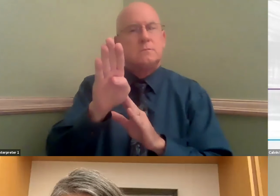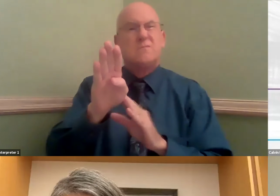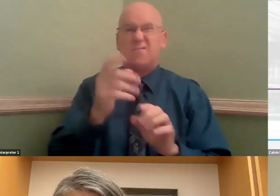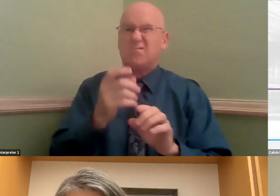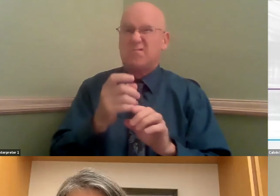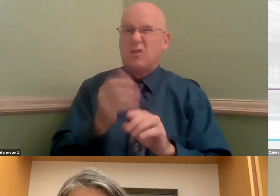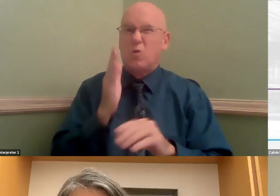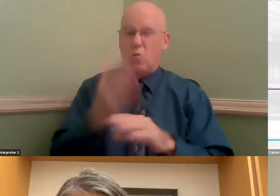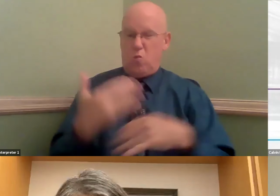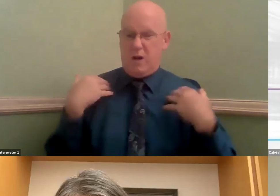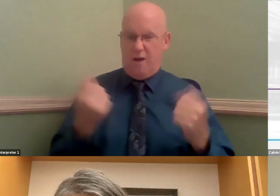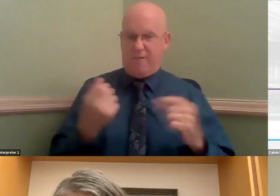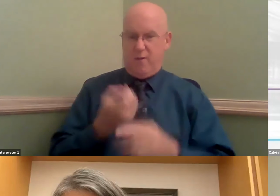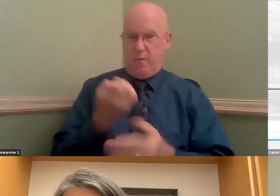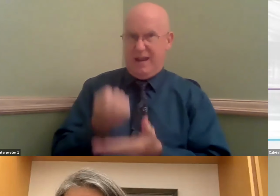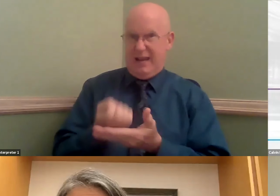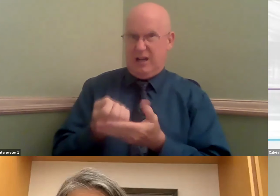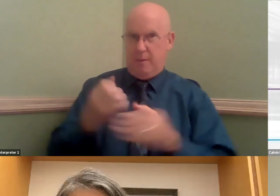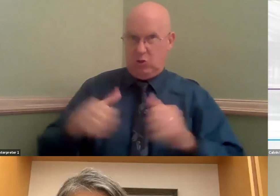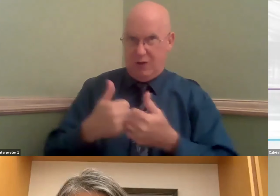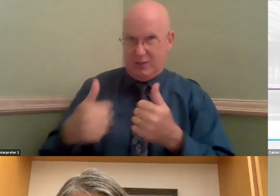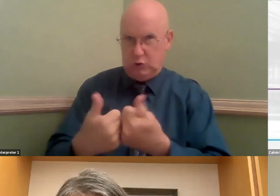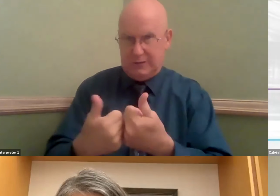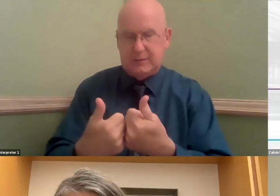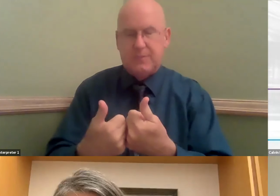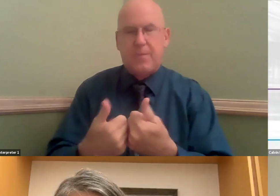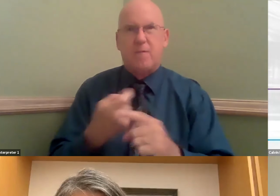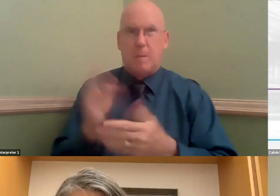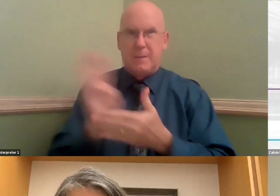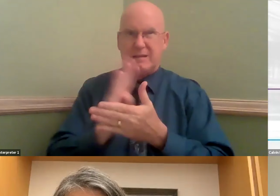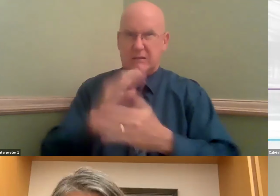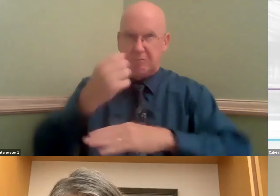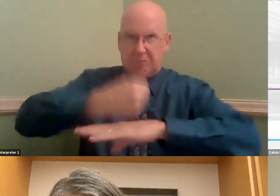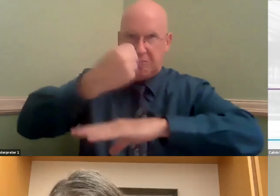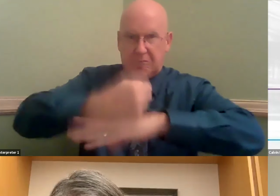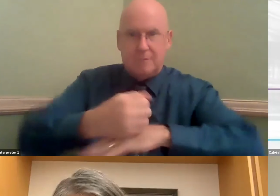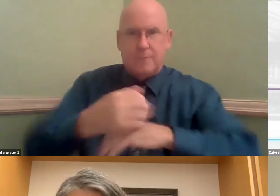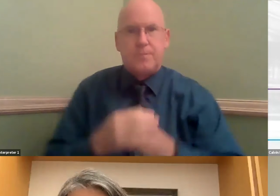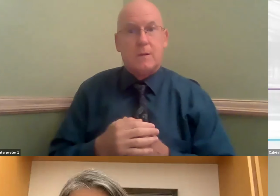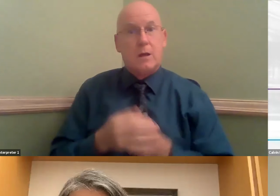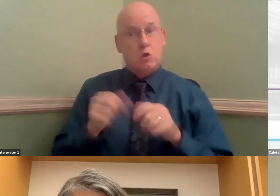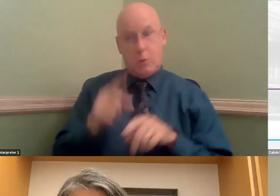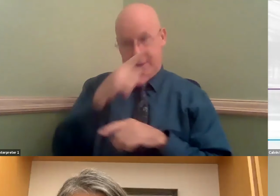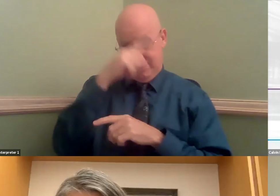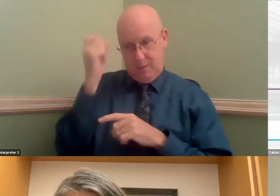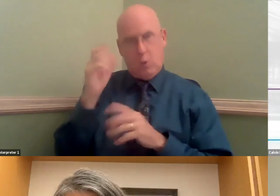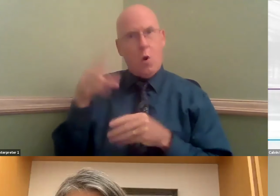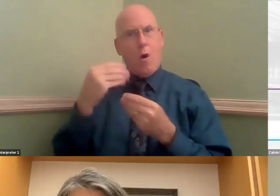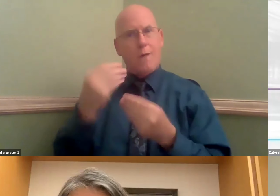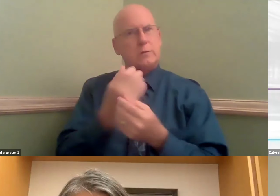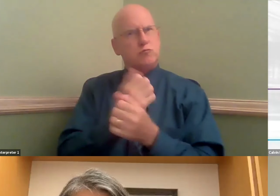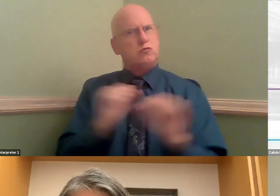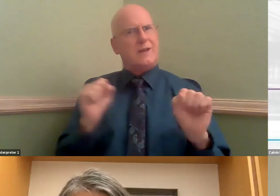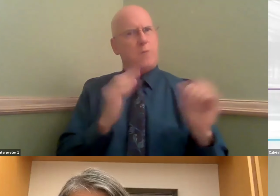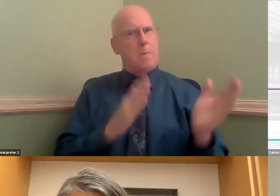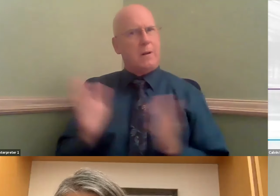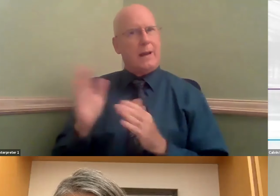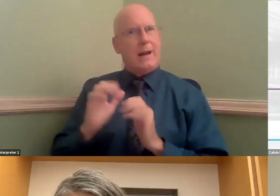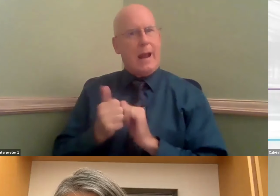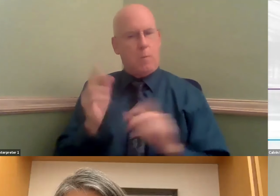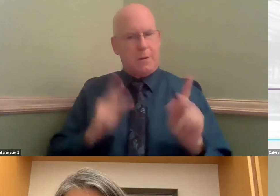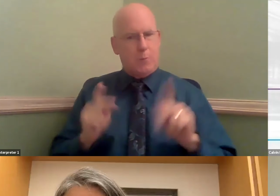that we face in our businesses. And earlier this summer, I offered my secure plan on how we can bring the community together to get